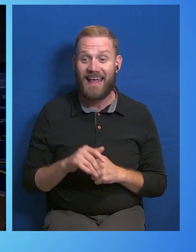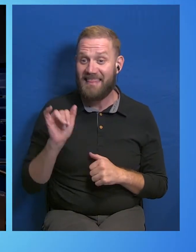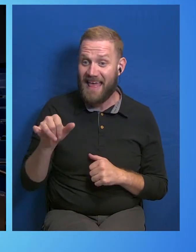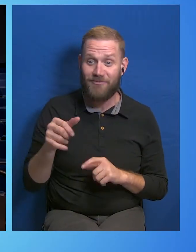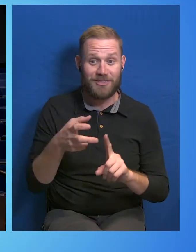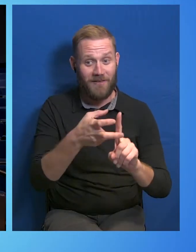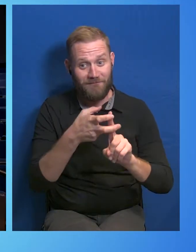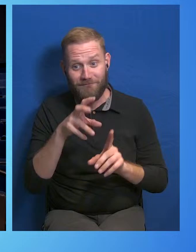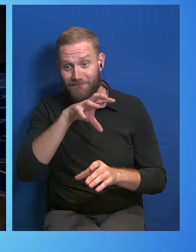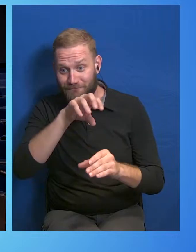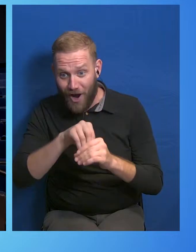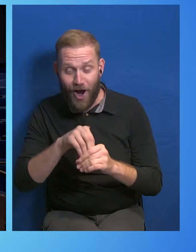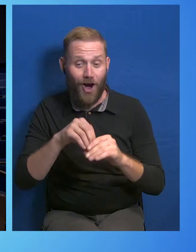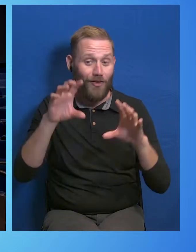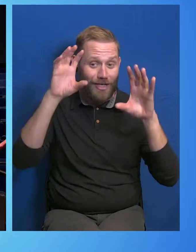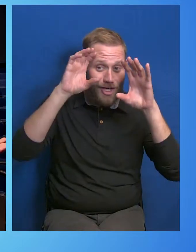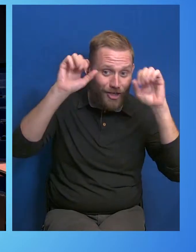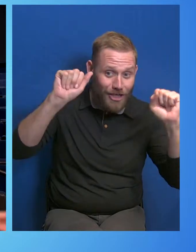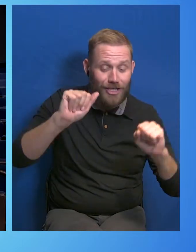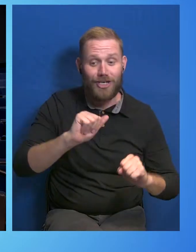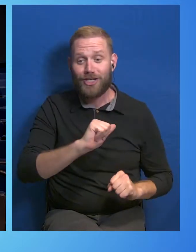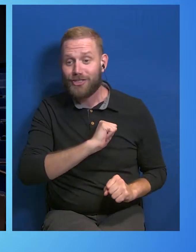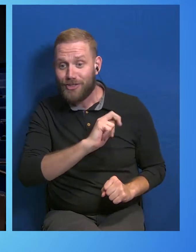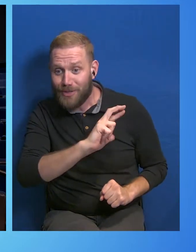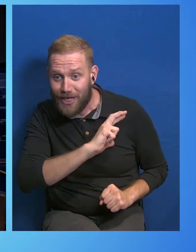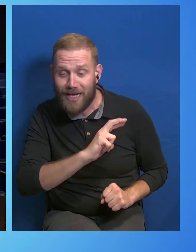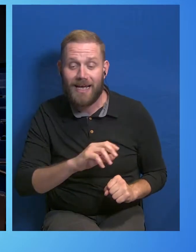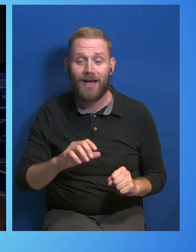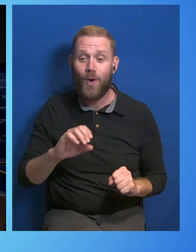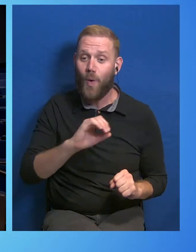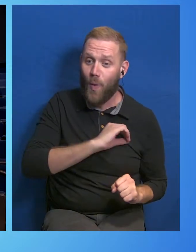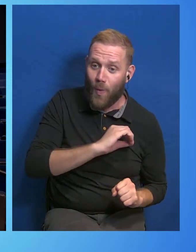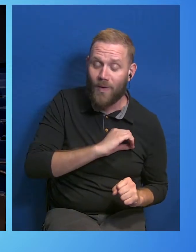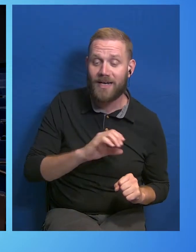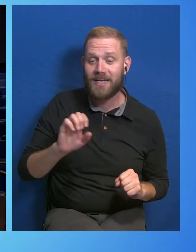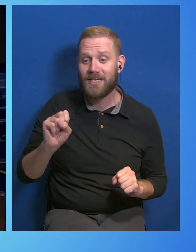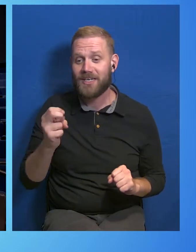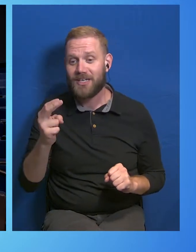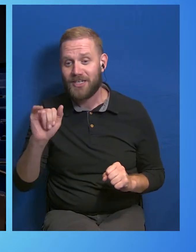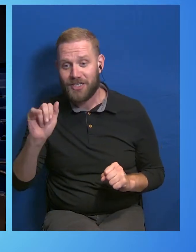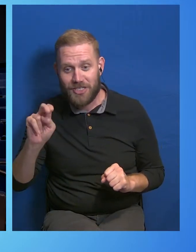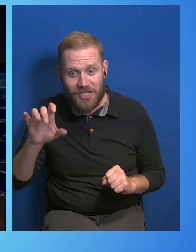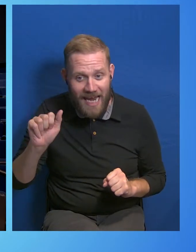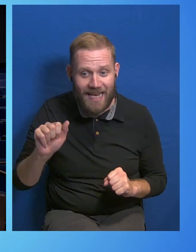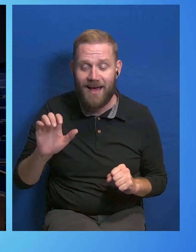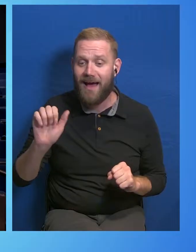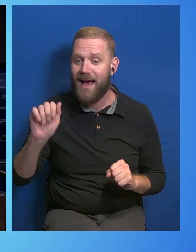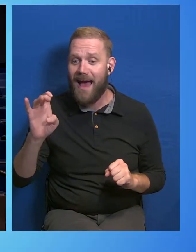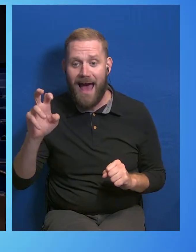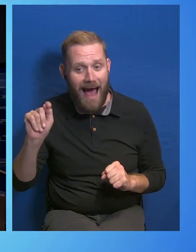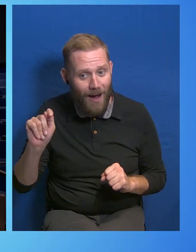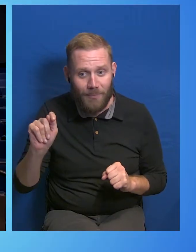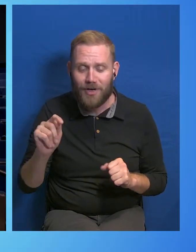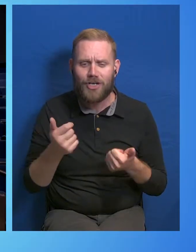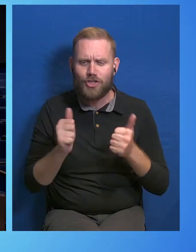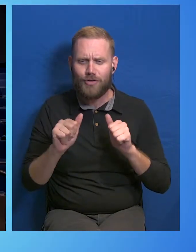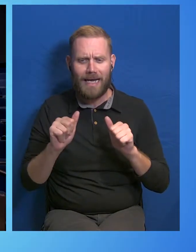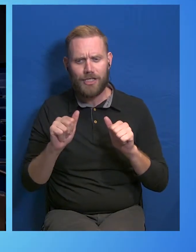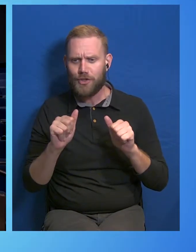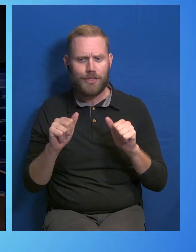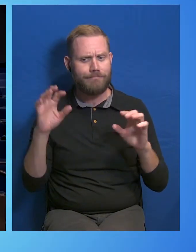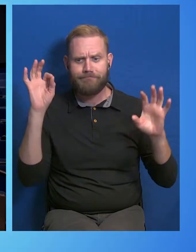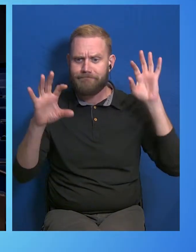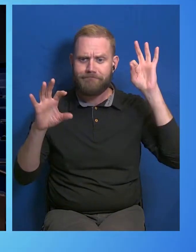Shana, Oren, Superintendent Reichman, Albert, to try and bounce